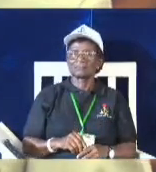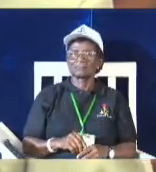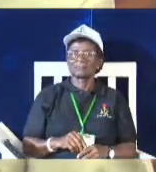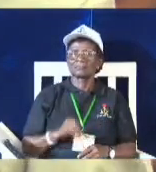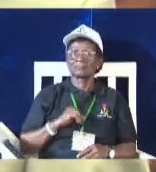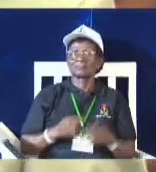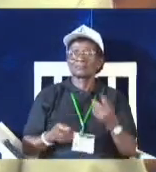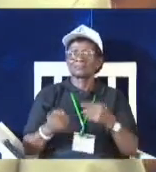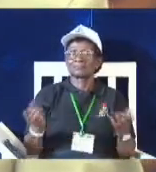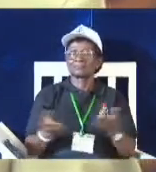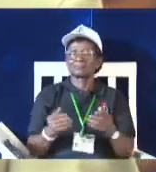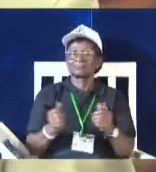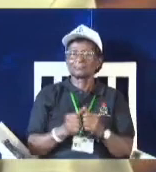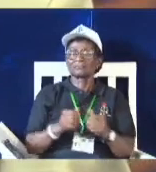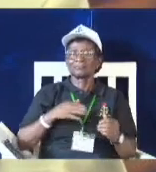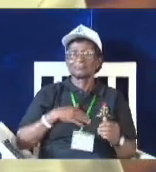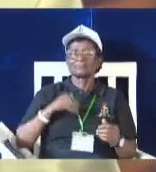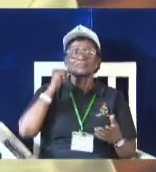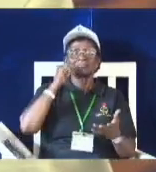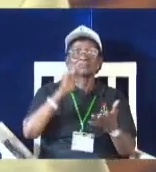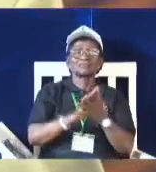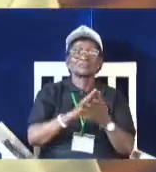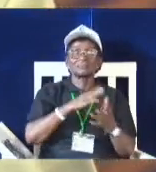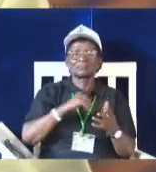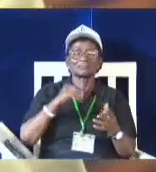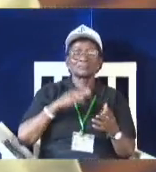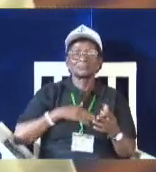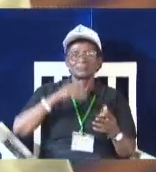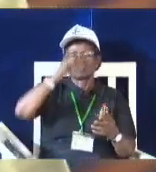with my wife and my son